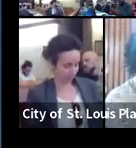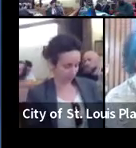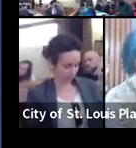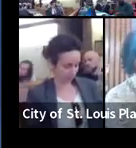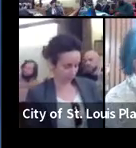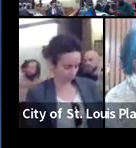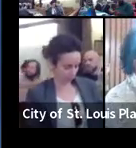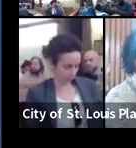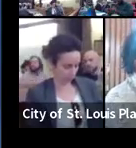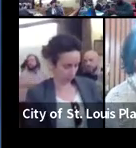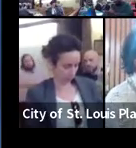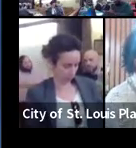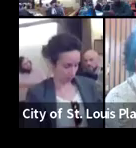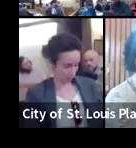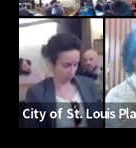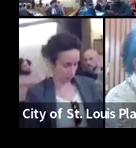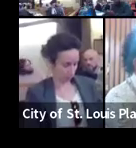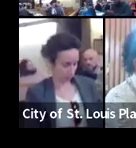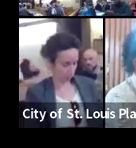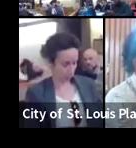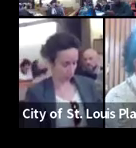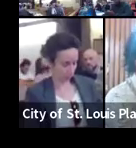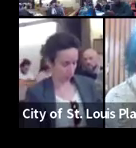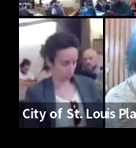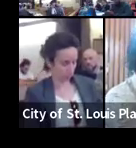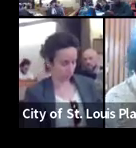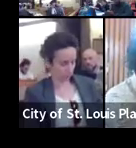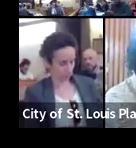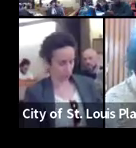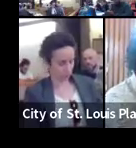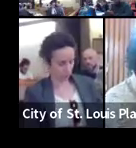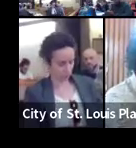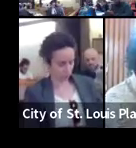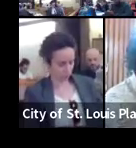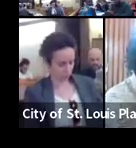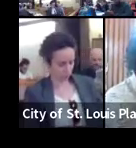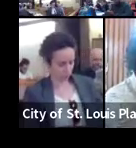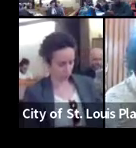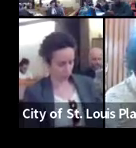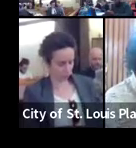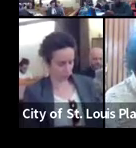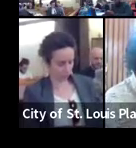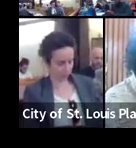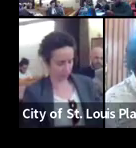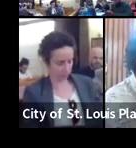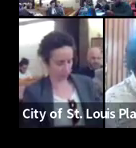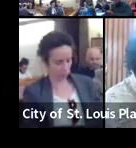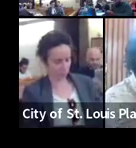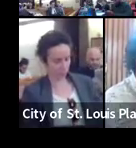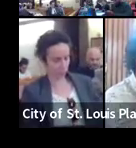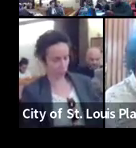So at this point where you have a presentation, staff feels as though we've met minimum requirements for plan